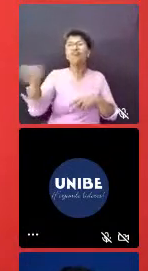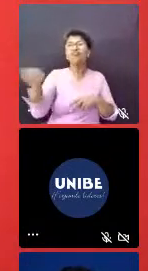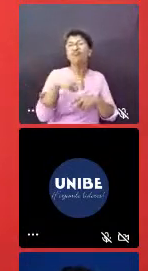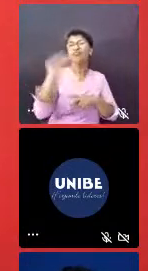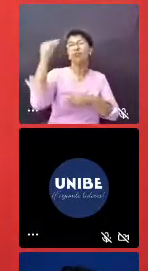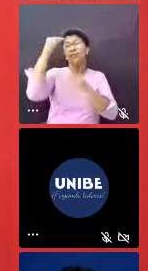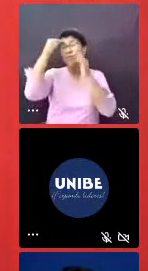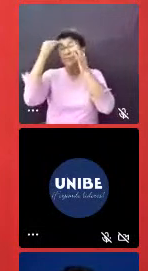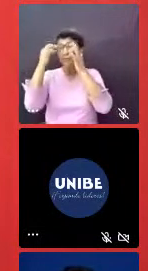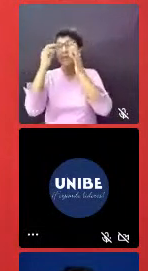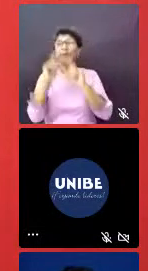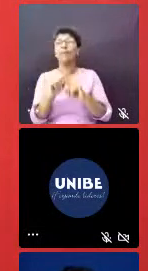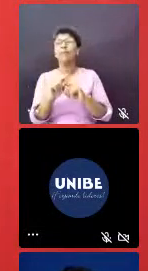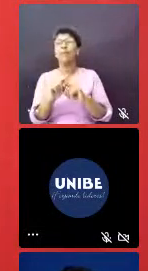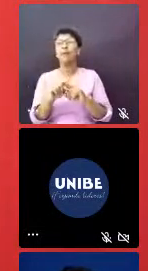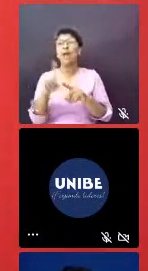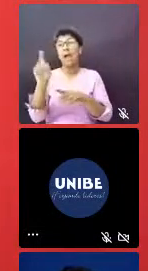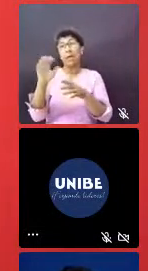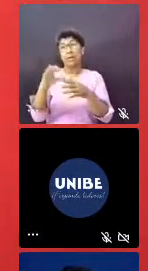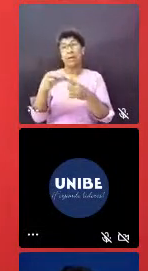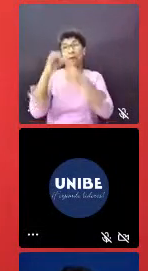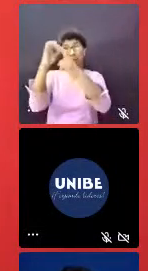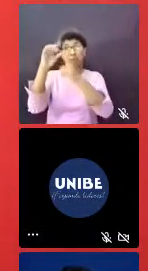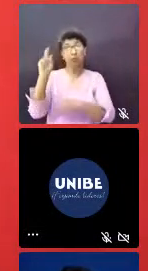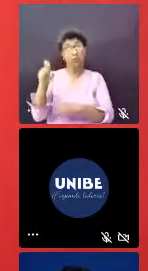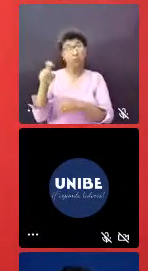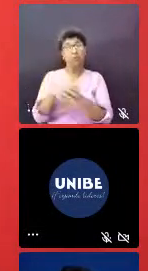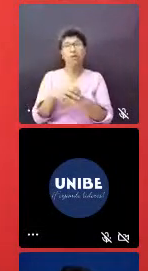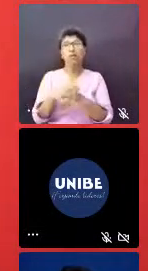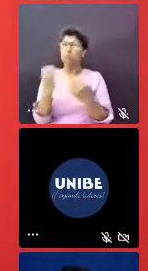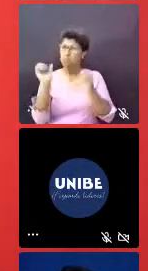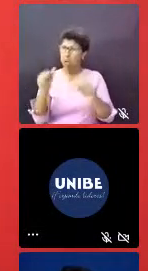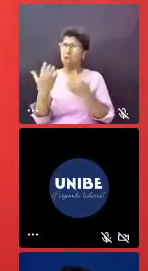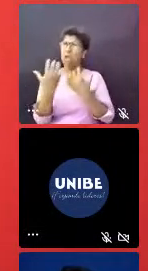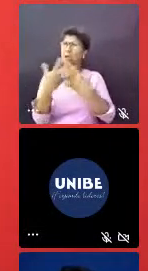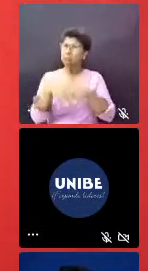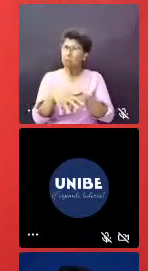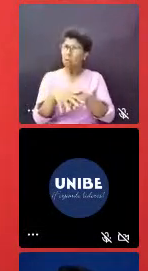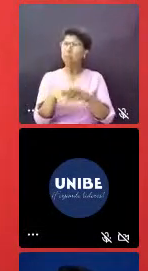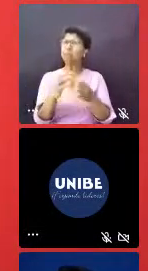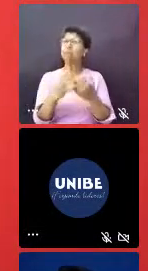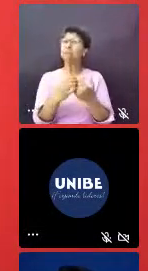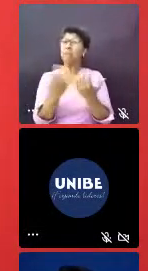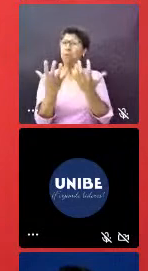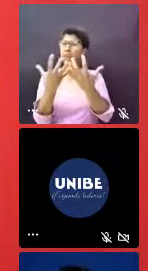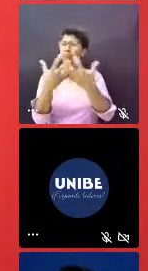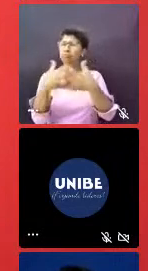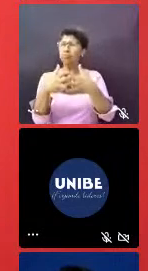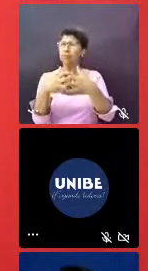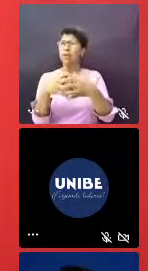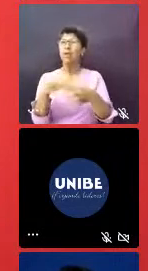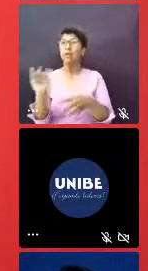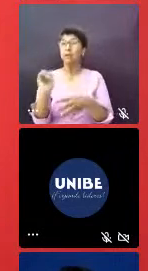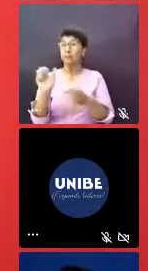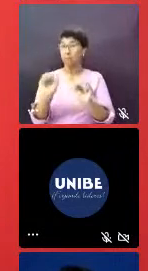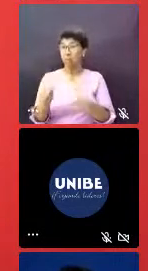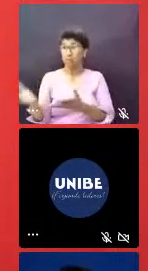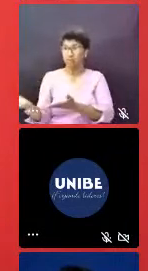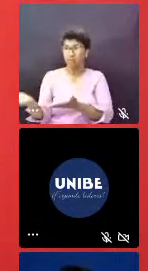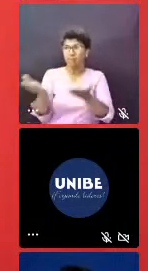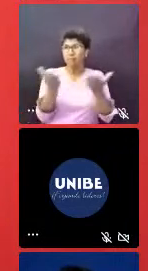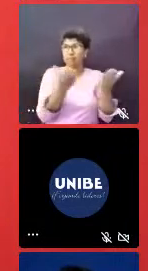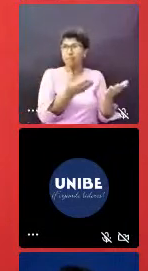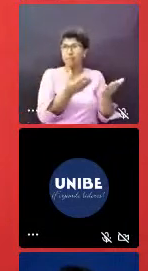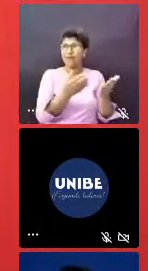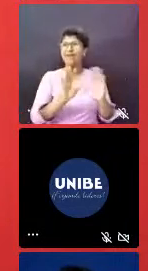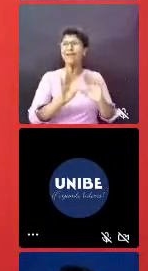are specially adjusted buses and vans that can bring children and adults